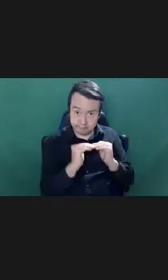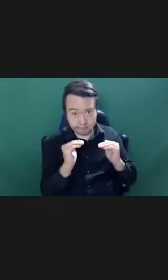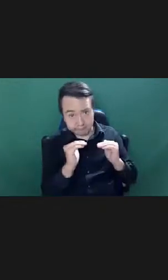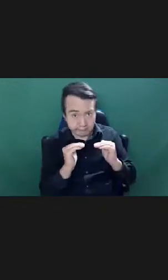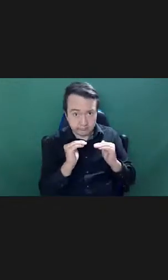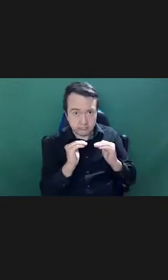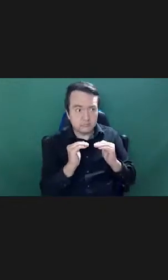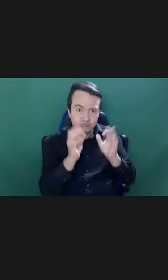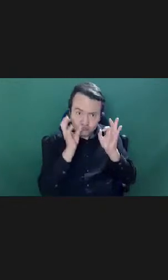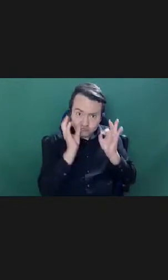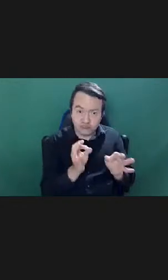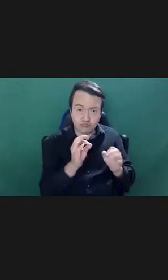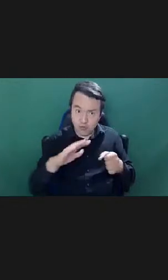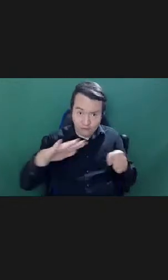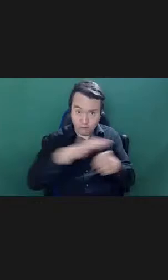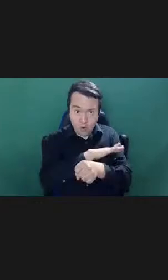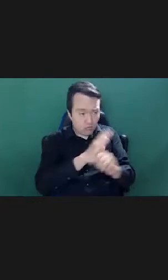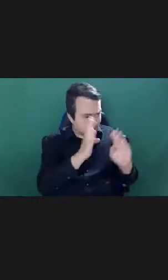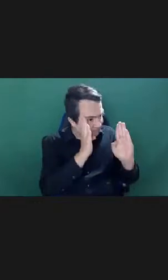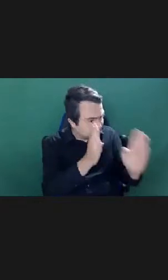COVID impacted all of this.